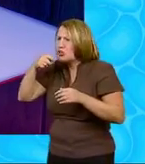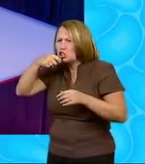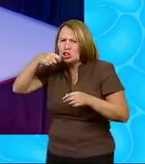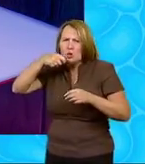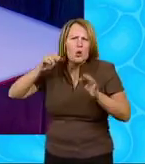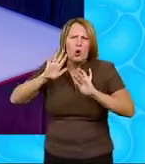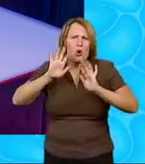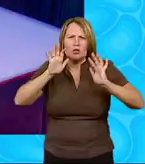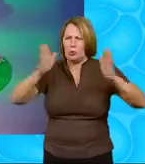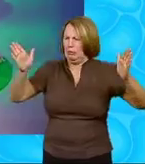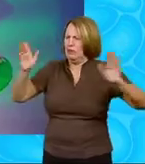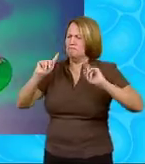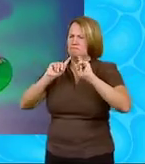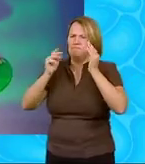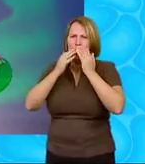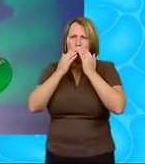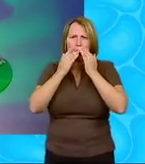big. No.